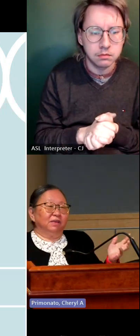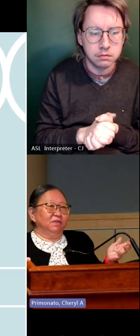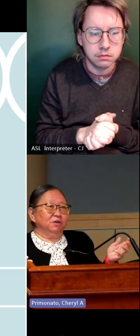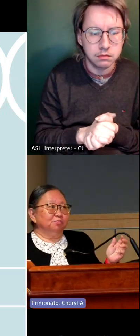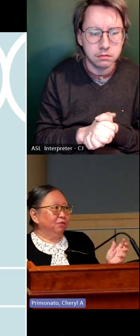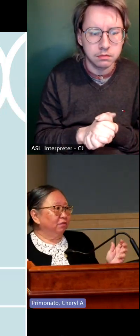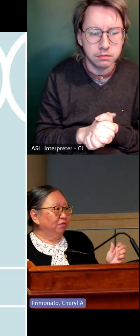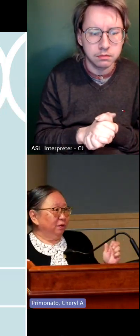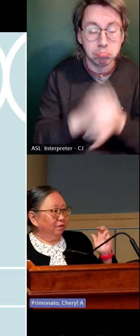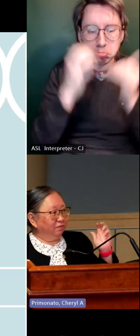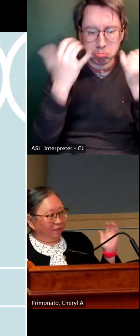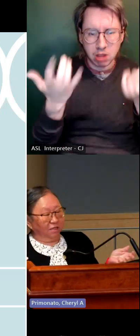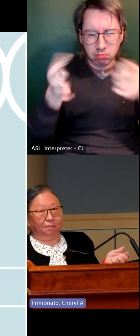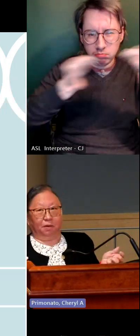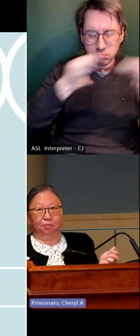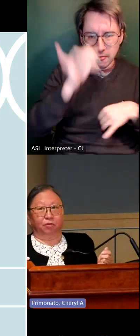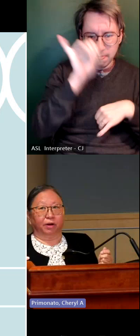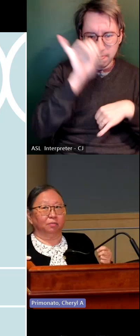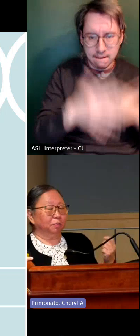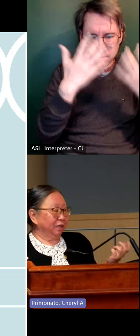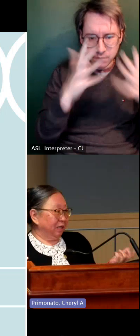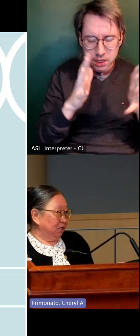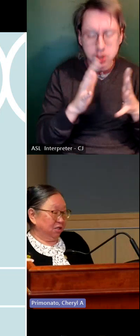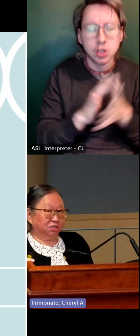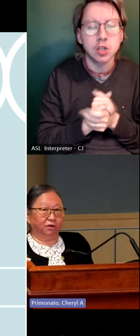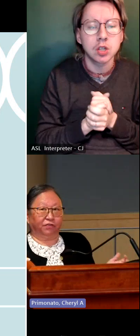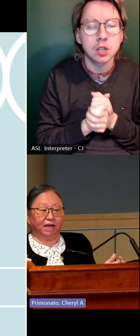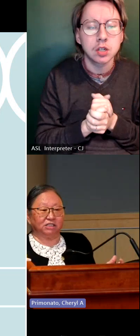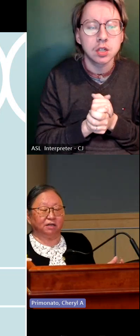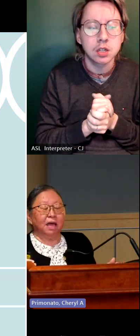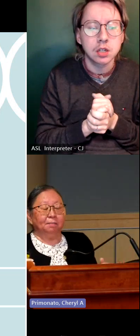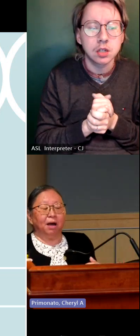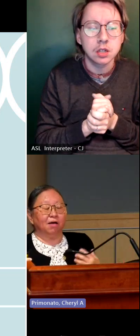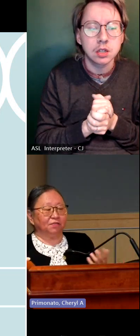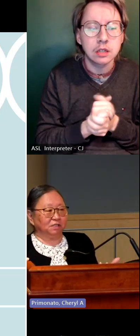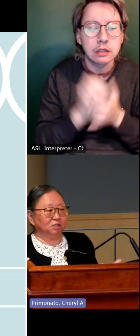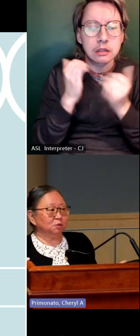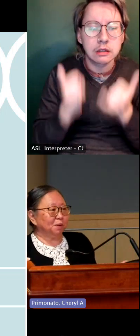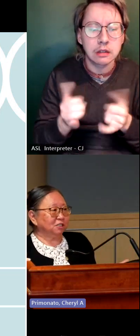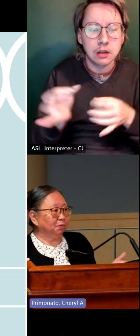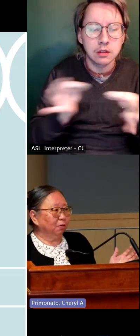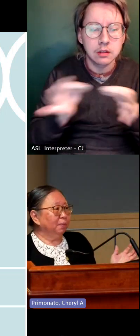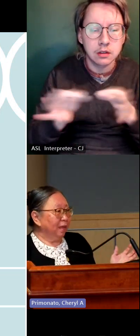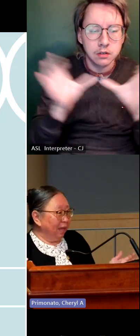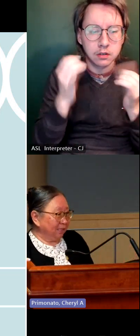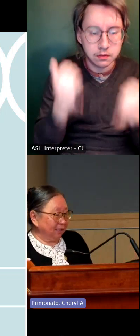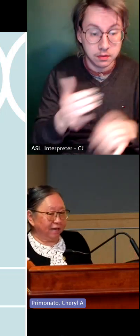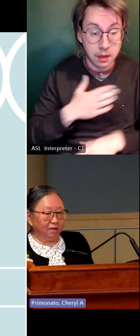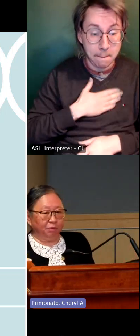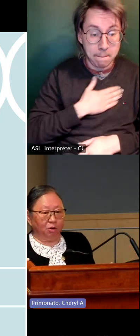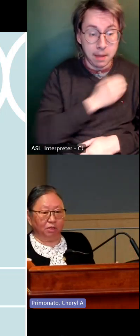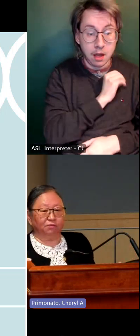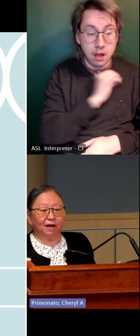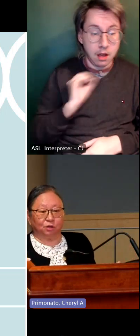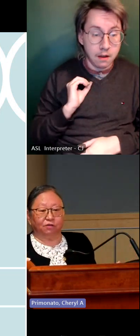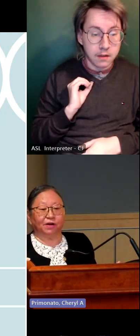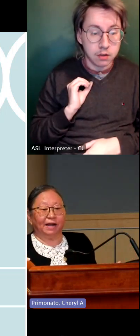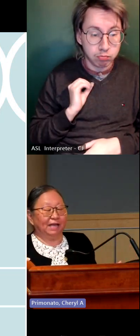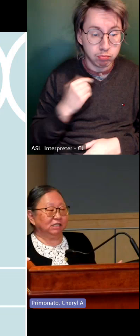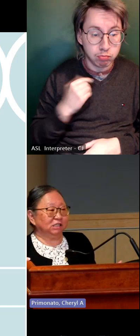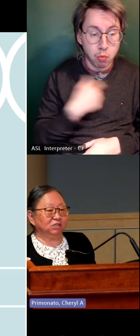Now that I've given you a brief overview of the DBE program, we will get into the certification. My office is responsible. As I stated, we are one of the